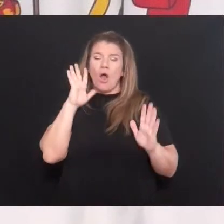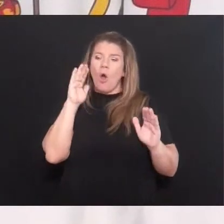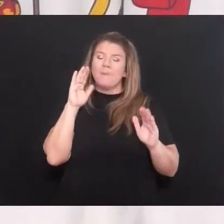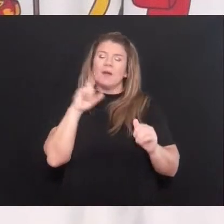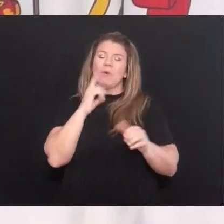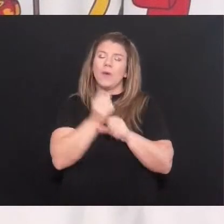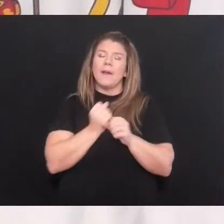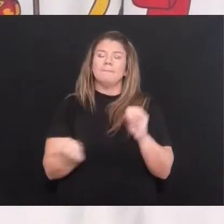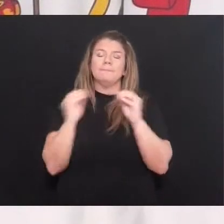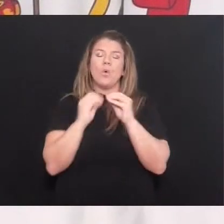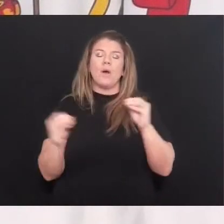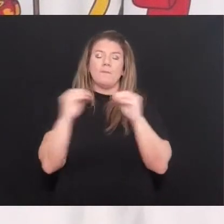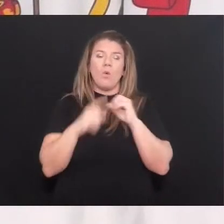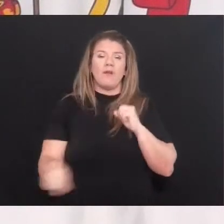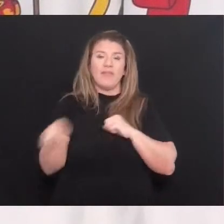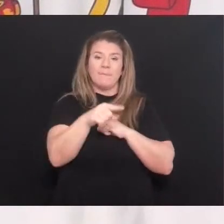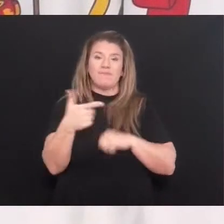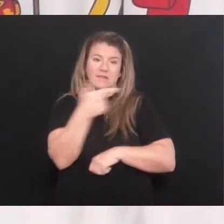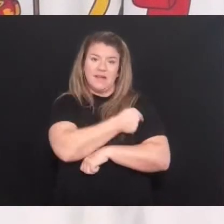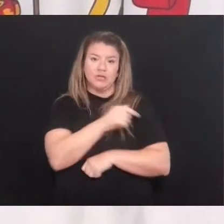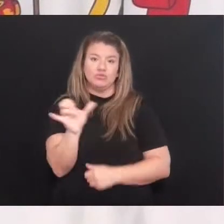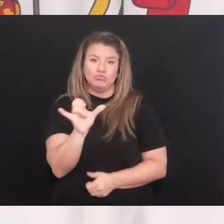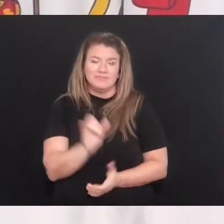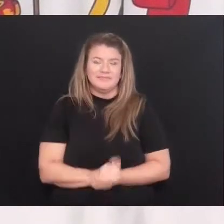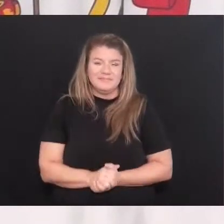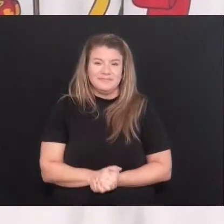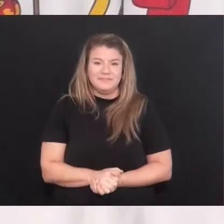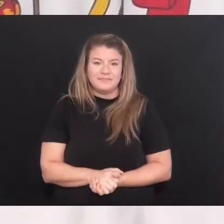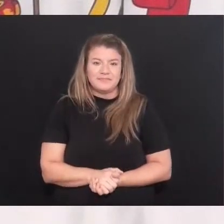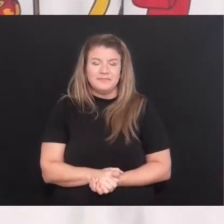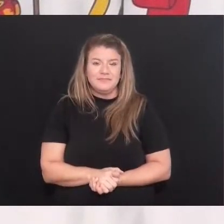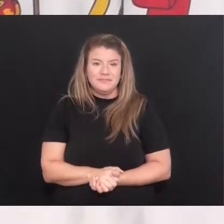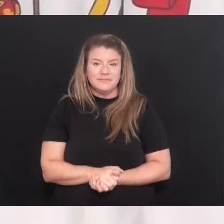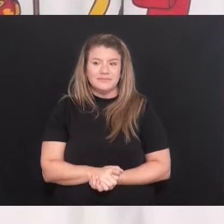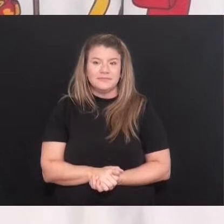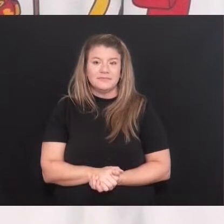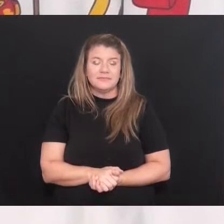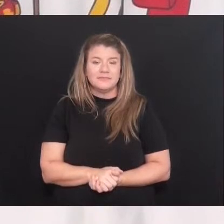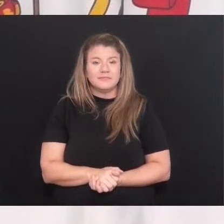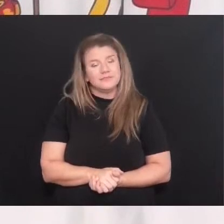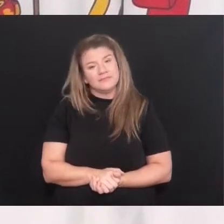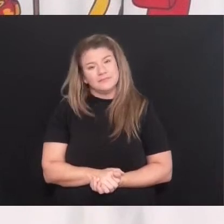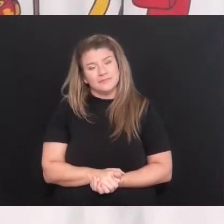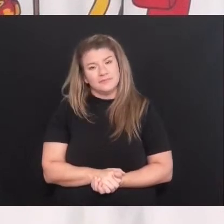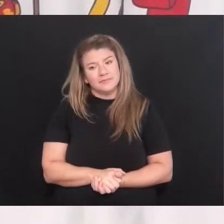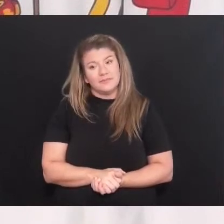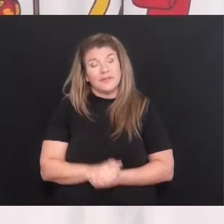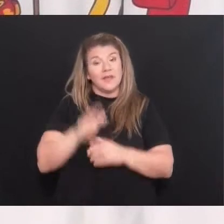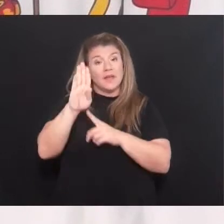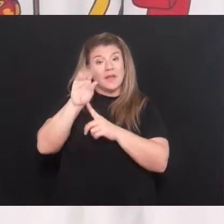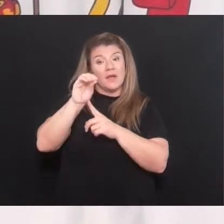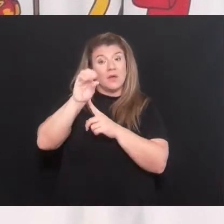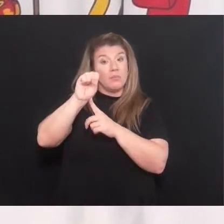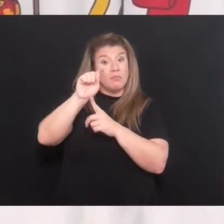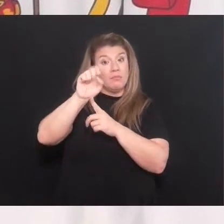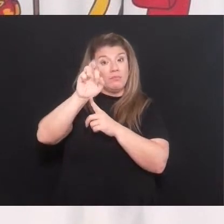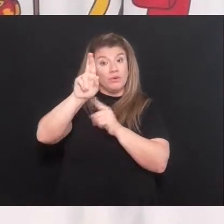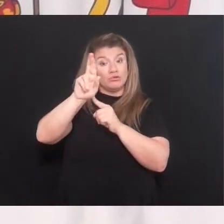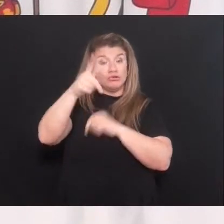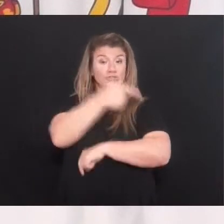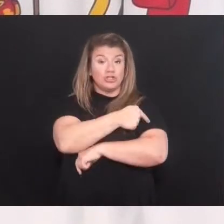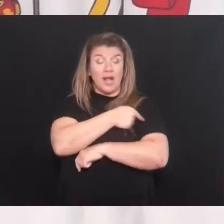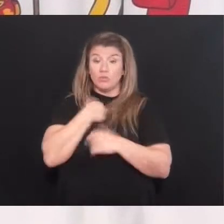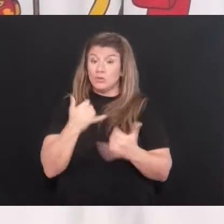more and more and more of them across the finish line. From the standpoint of the booster shots, we still stand ready